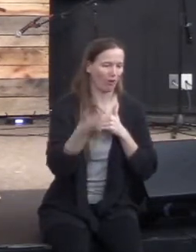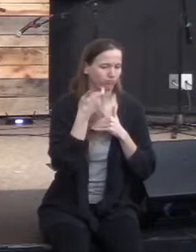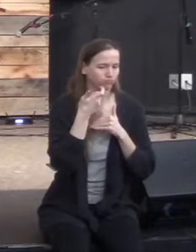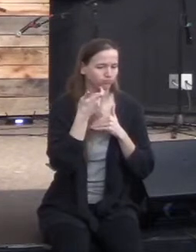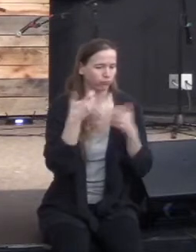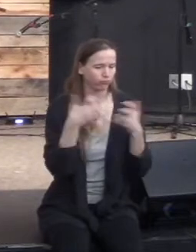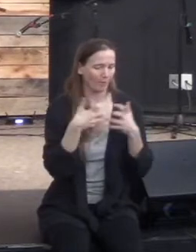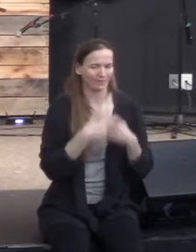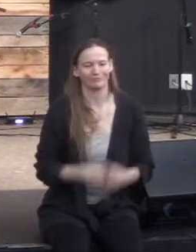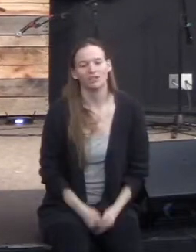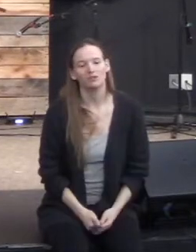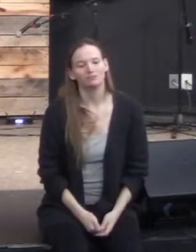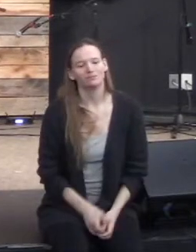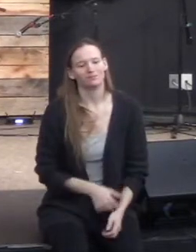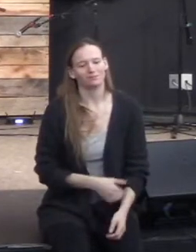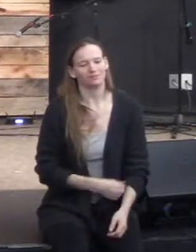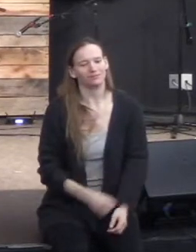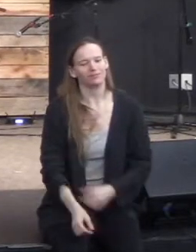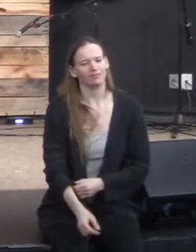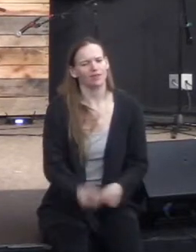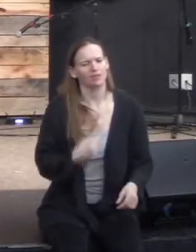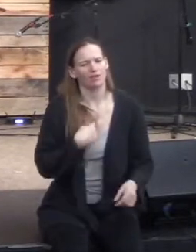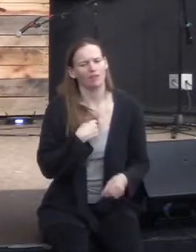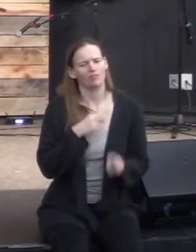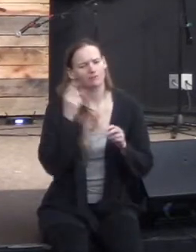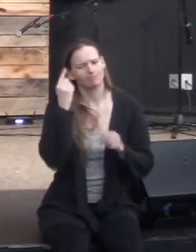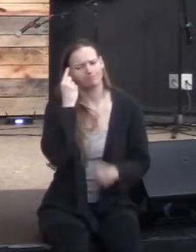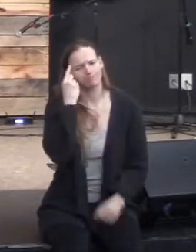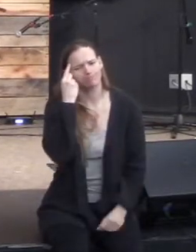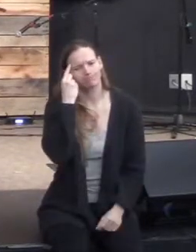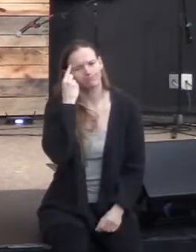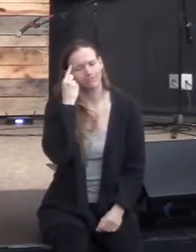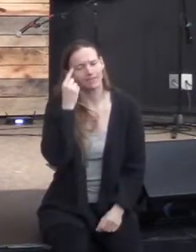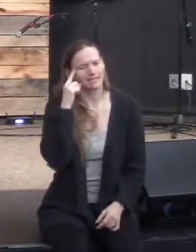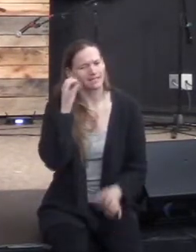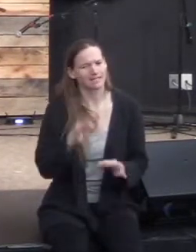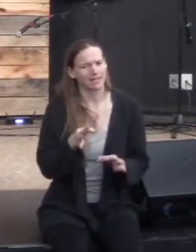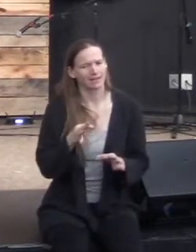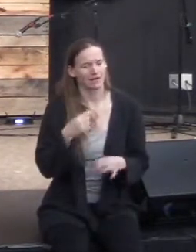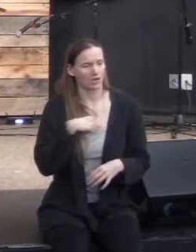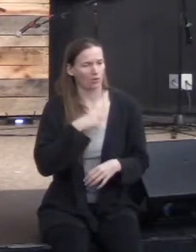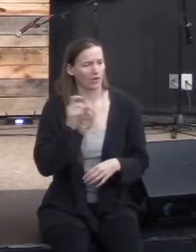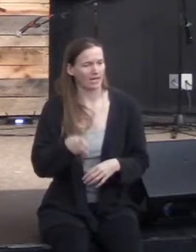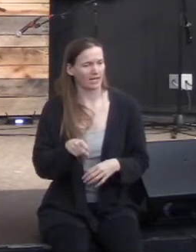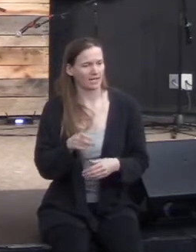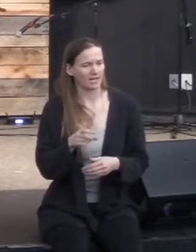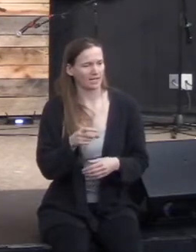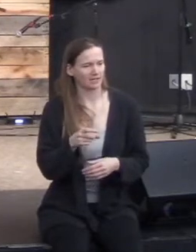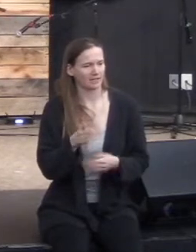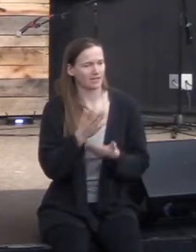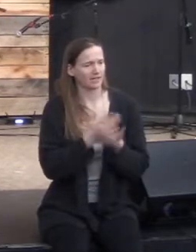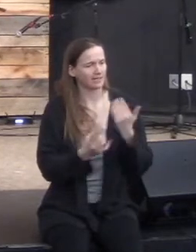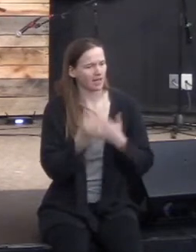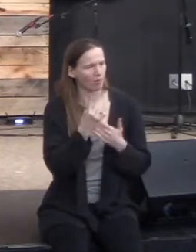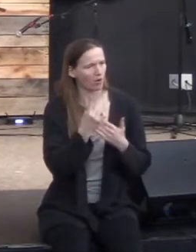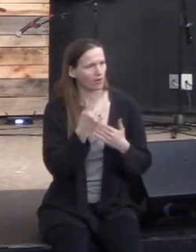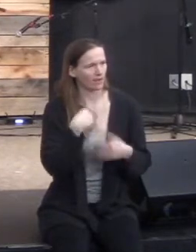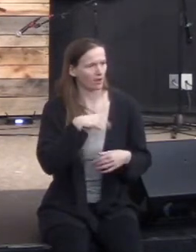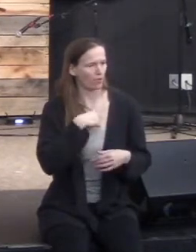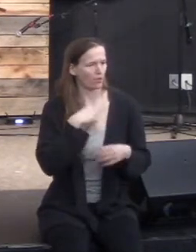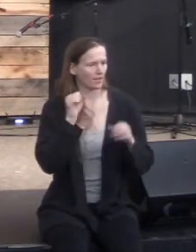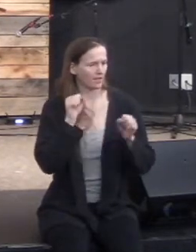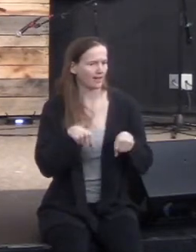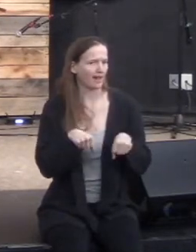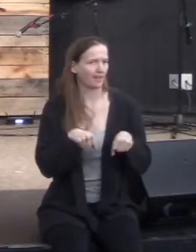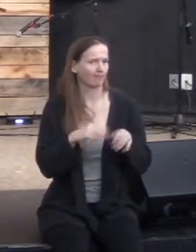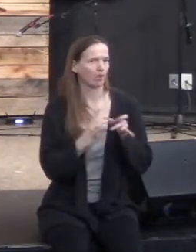of was wrestling with this, I go, you know what we need? We need someone we can identify with. We need one person in history that